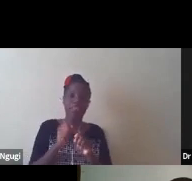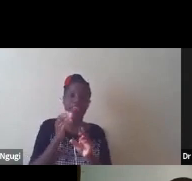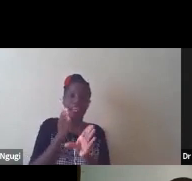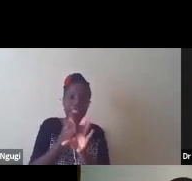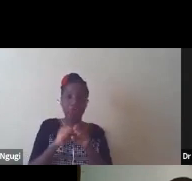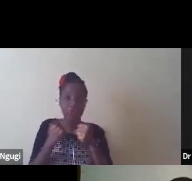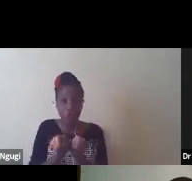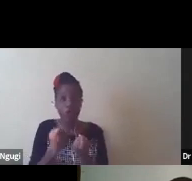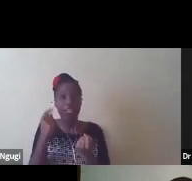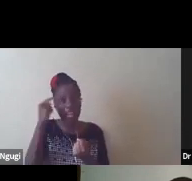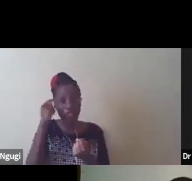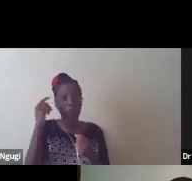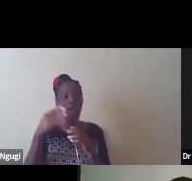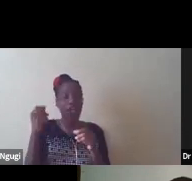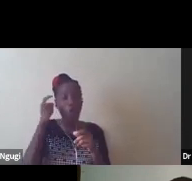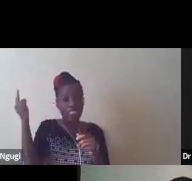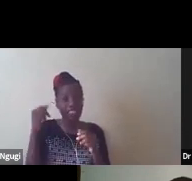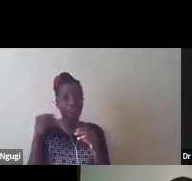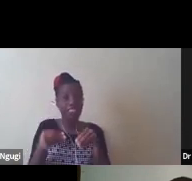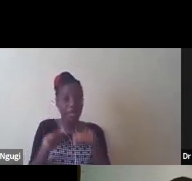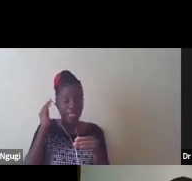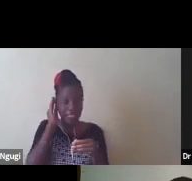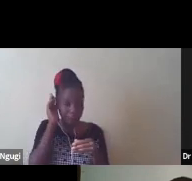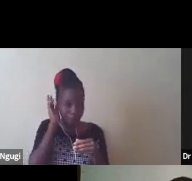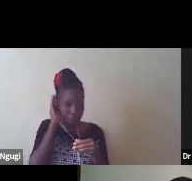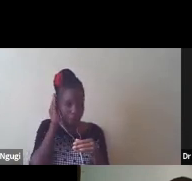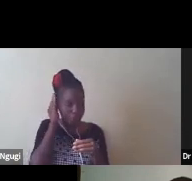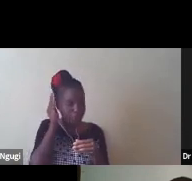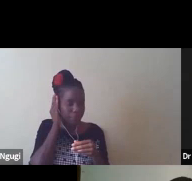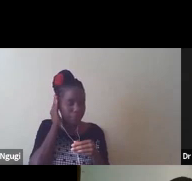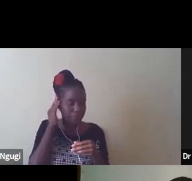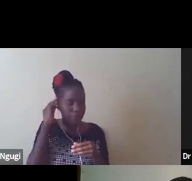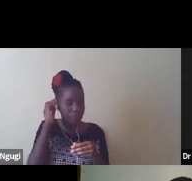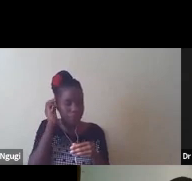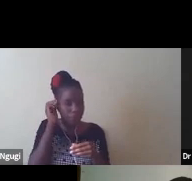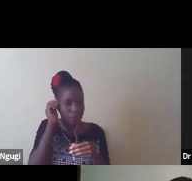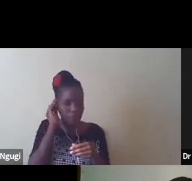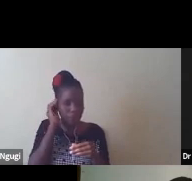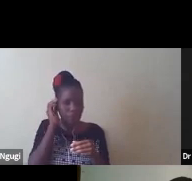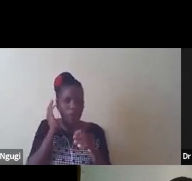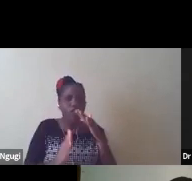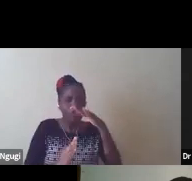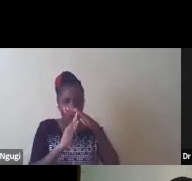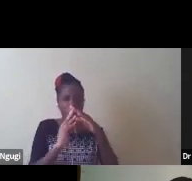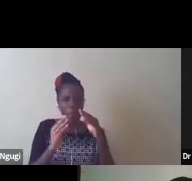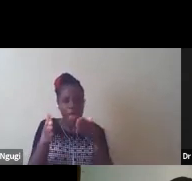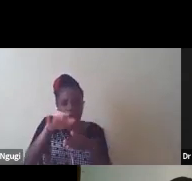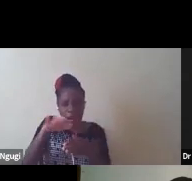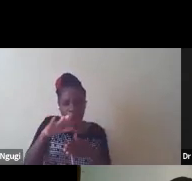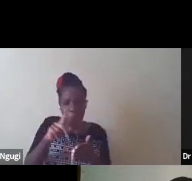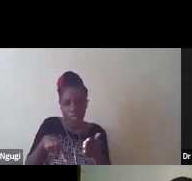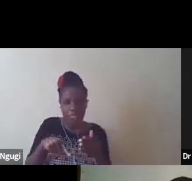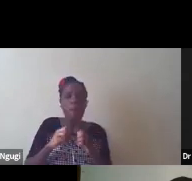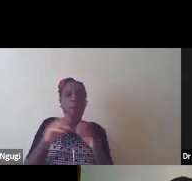cognitive disability. And the key area is how much do people understand about